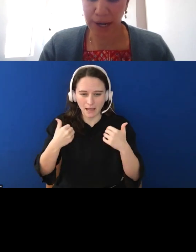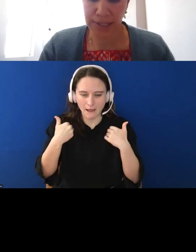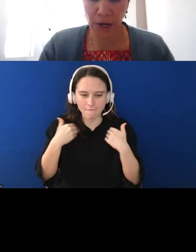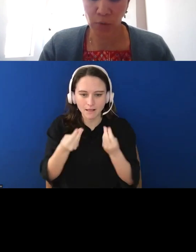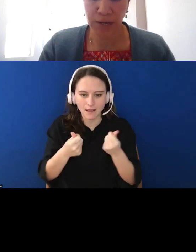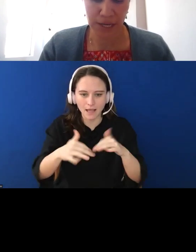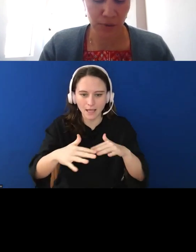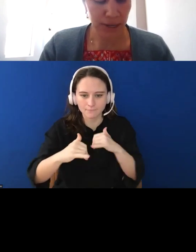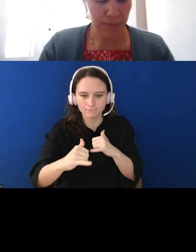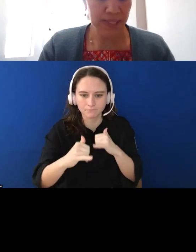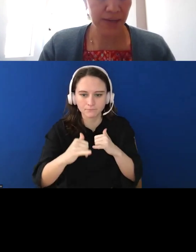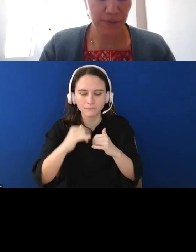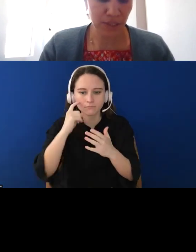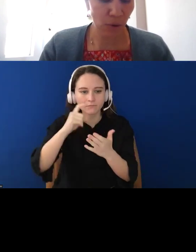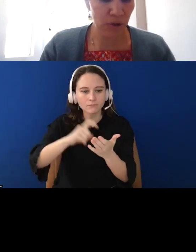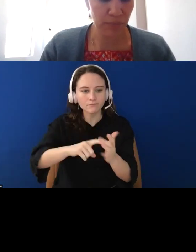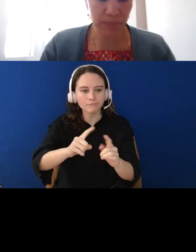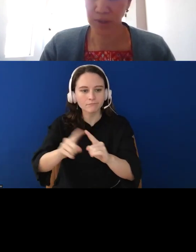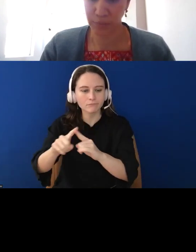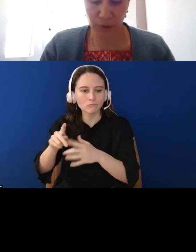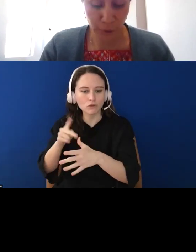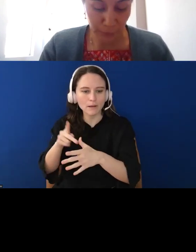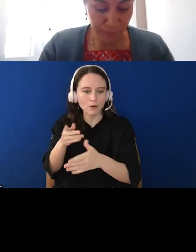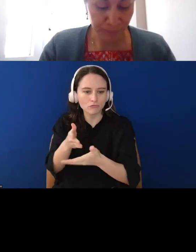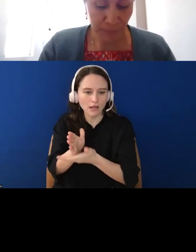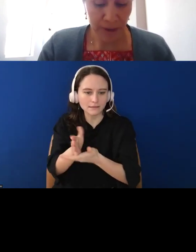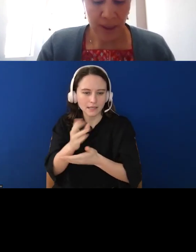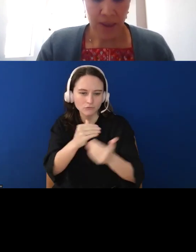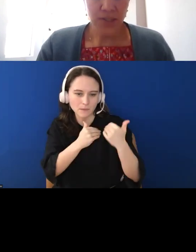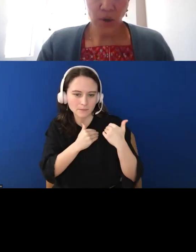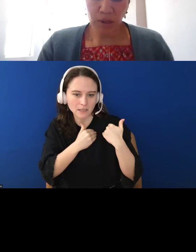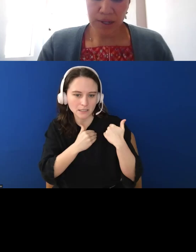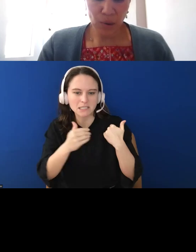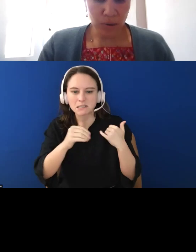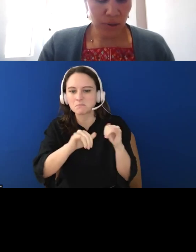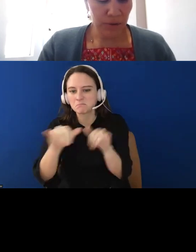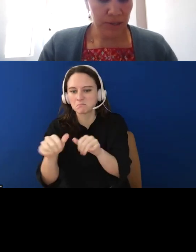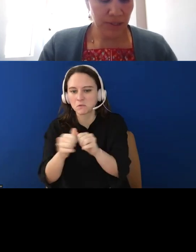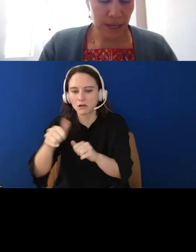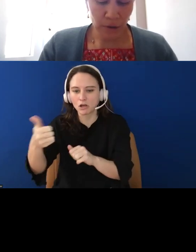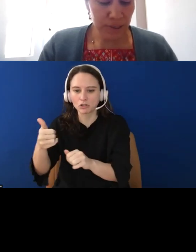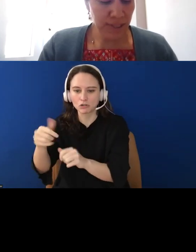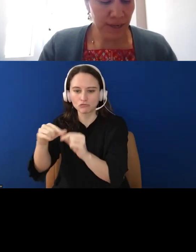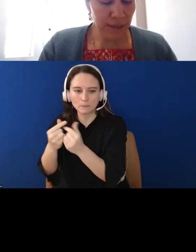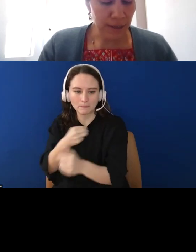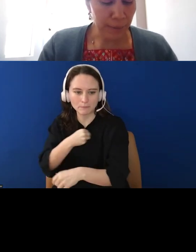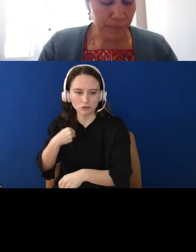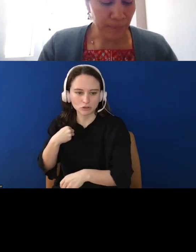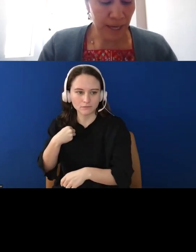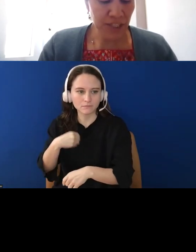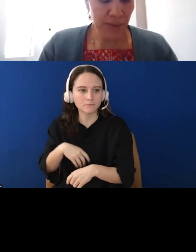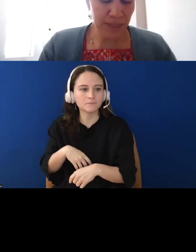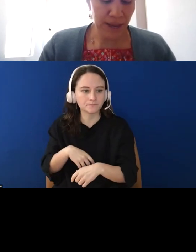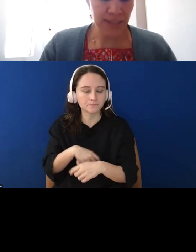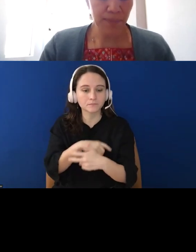primary rights and obligations vis-a-vis other members of the group. Scholars also understand